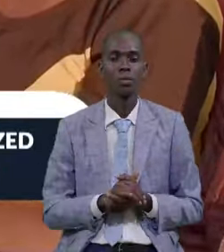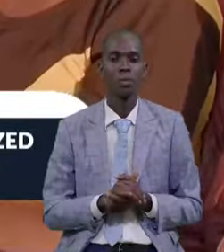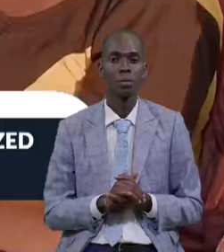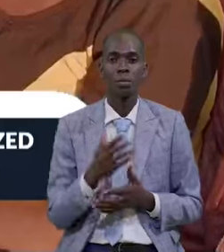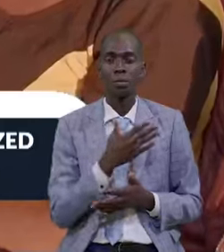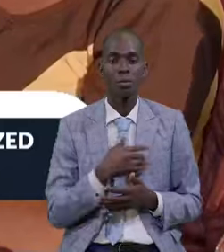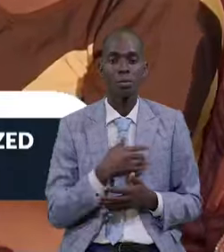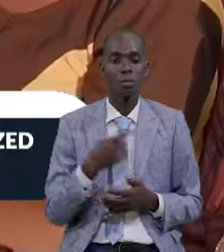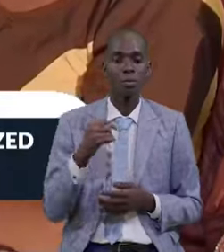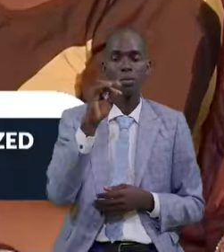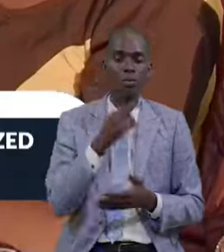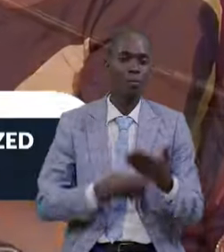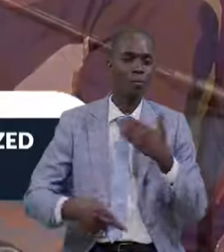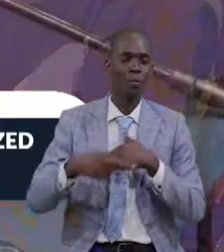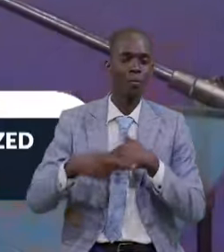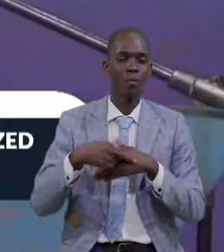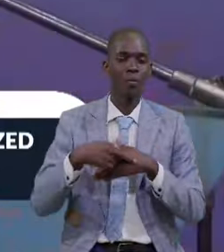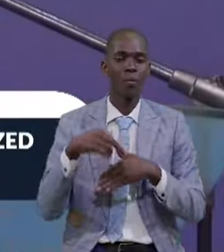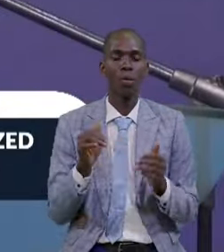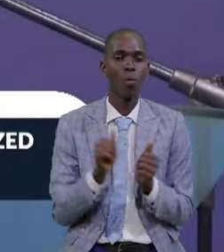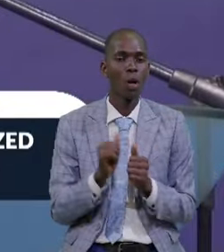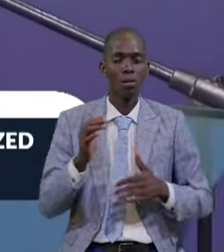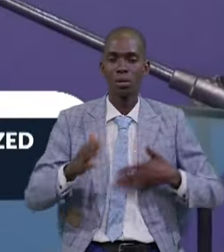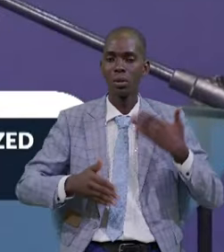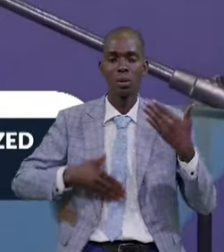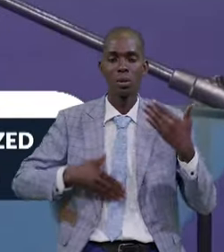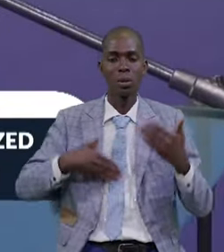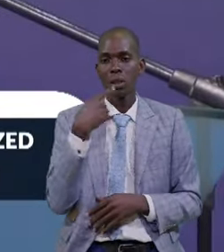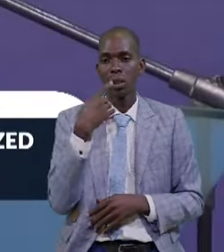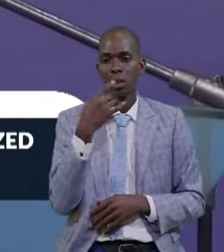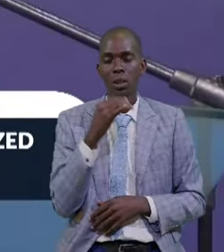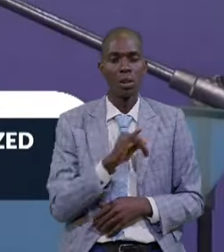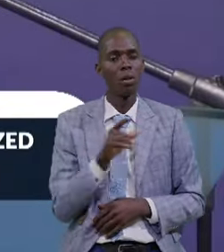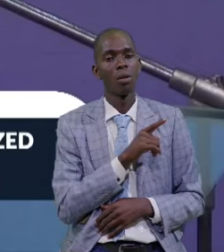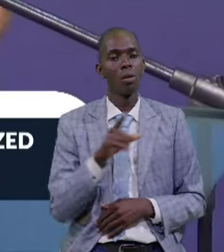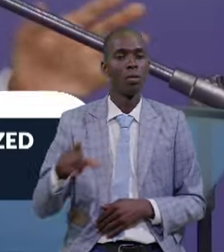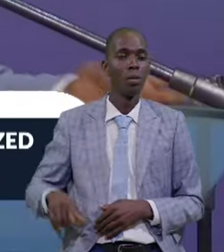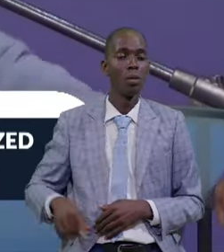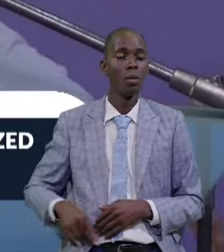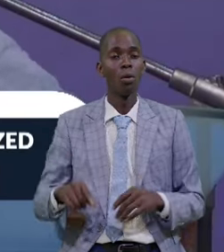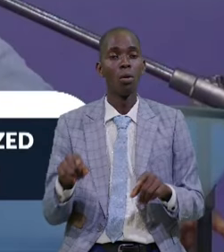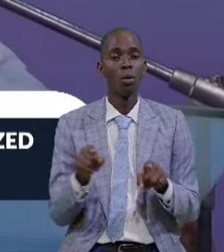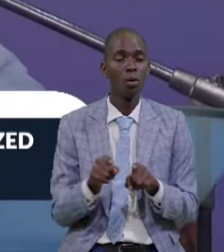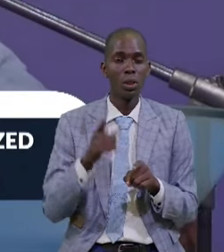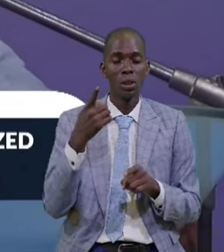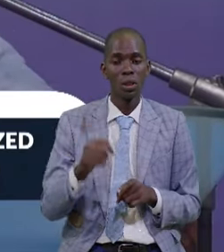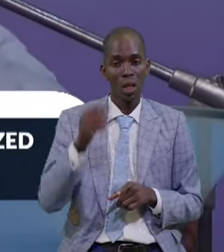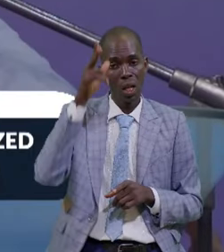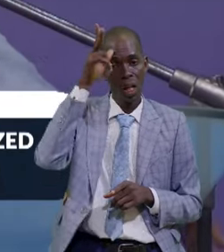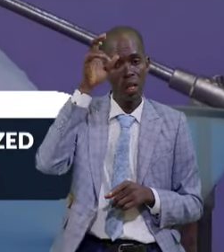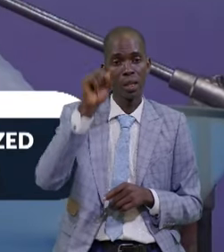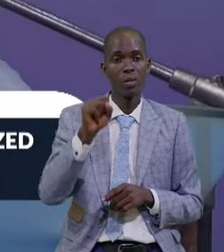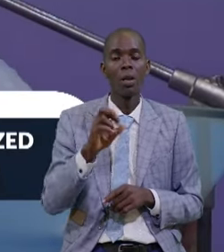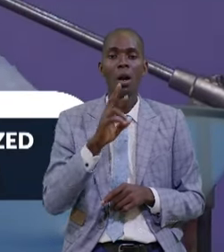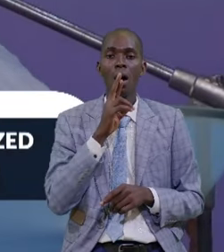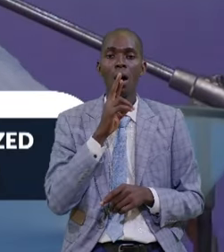70 returned again with joy, saying, Lord, even the devils are